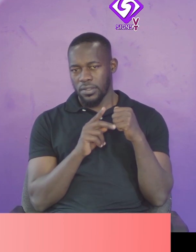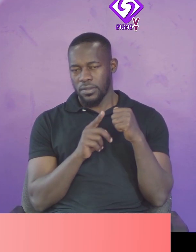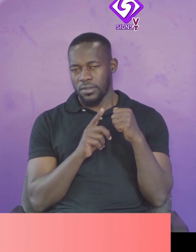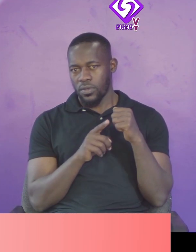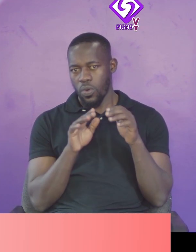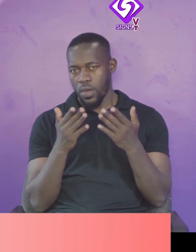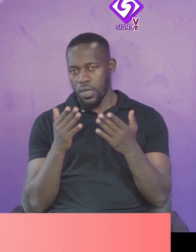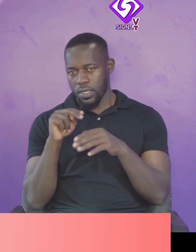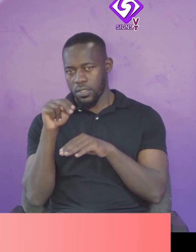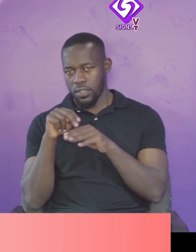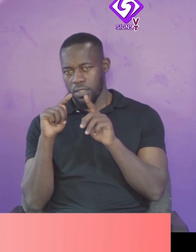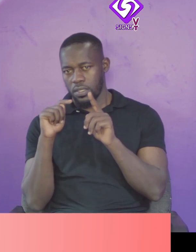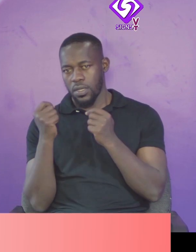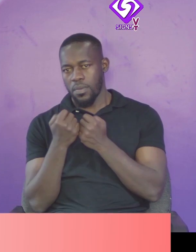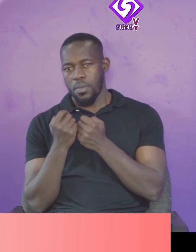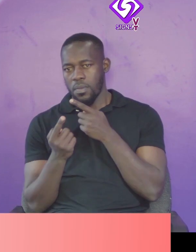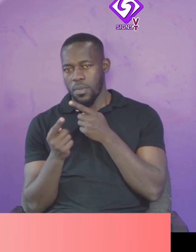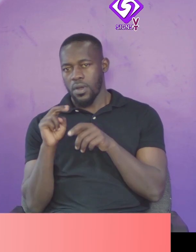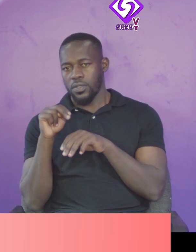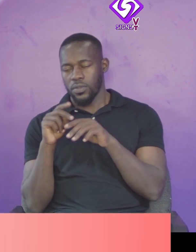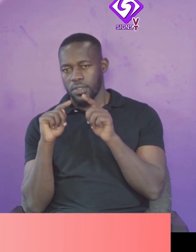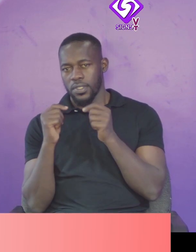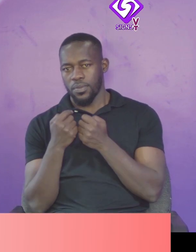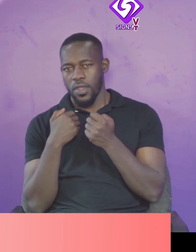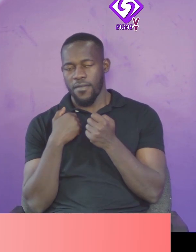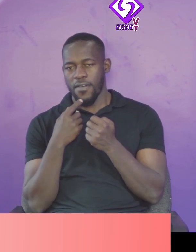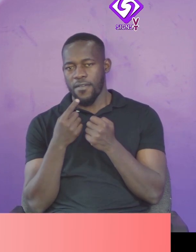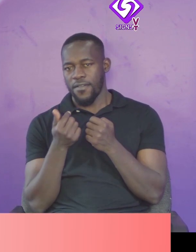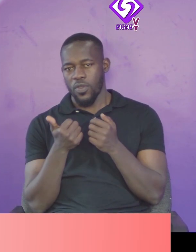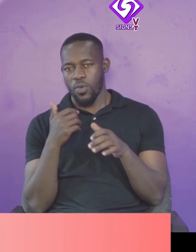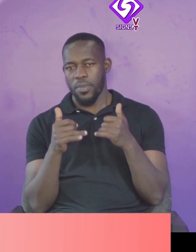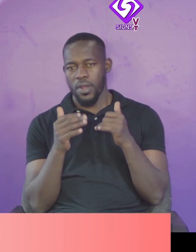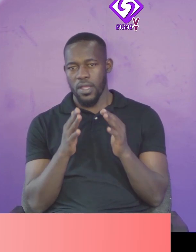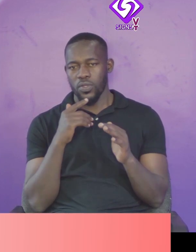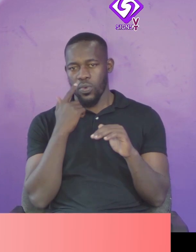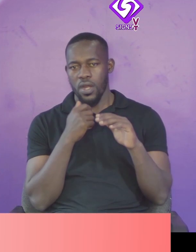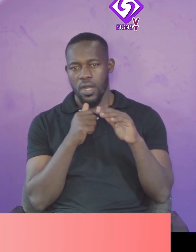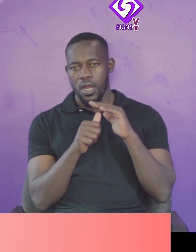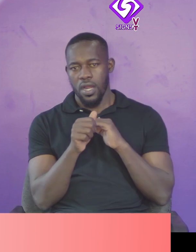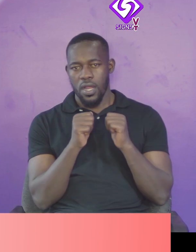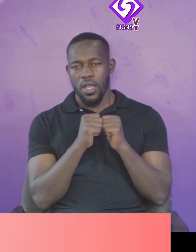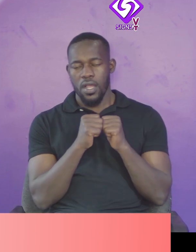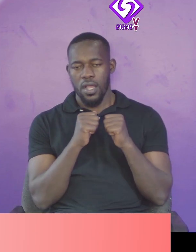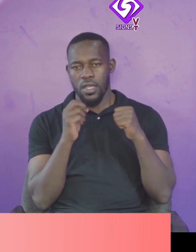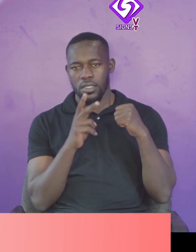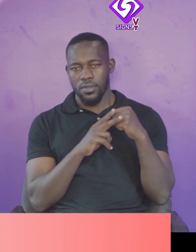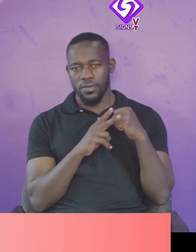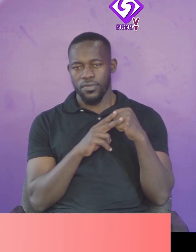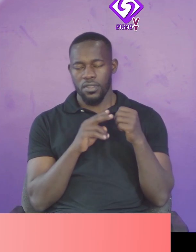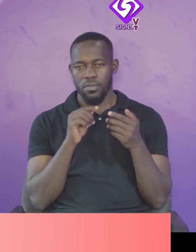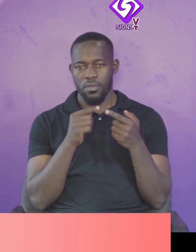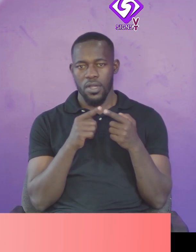we only have a few players who are youngsters. Apart from those who have